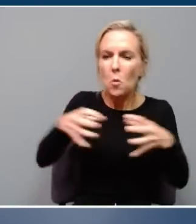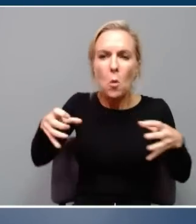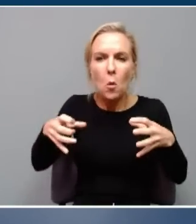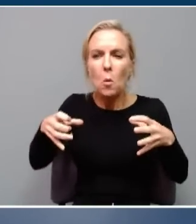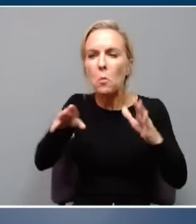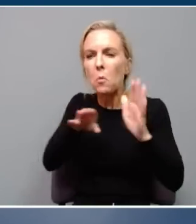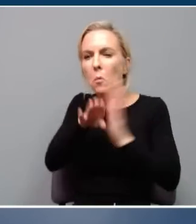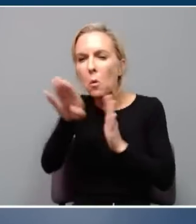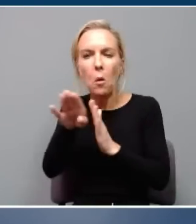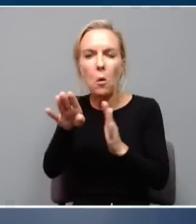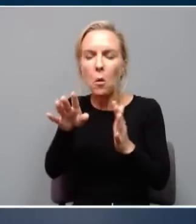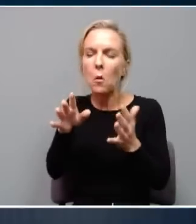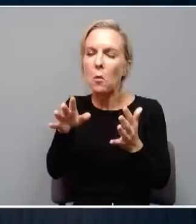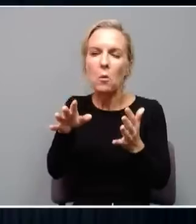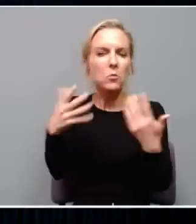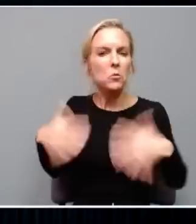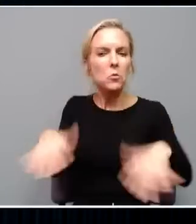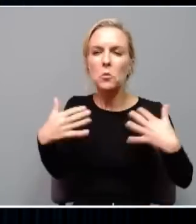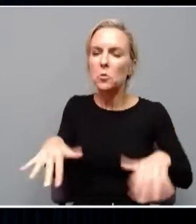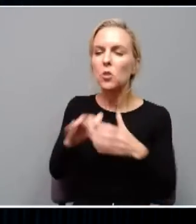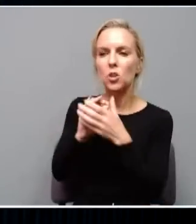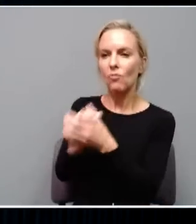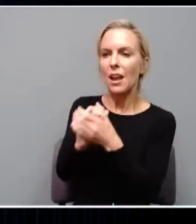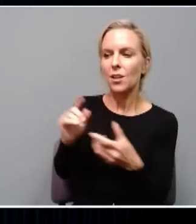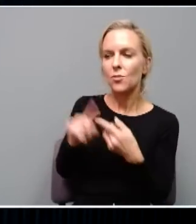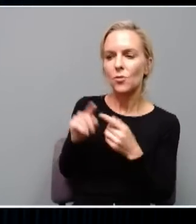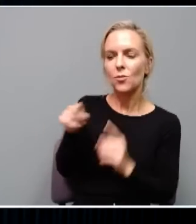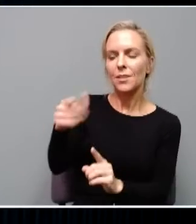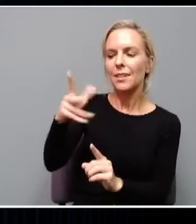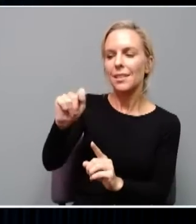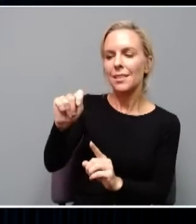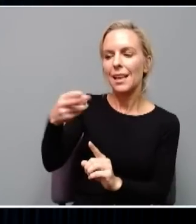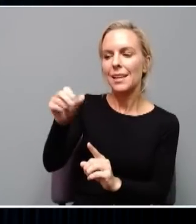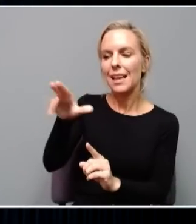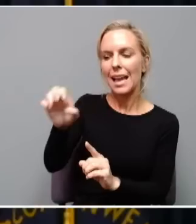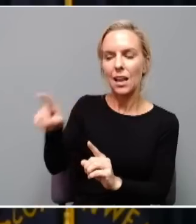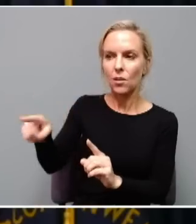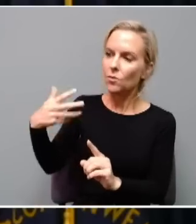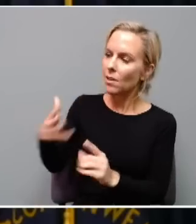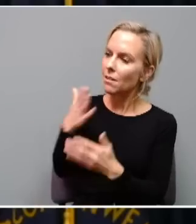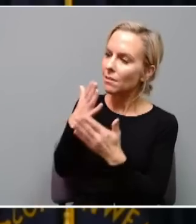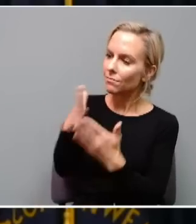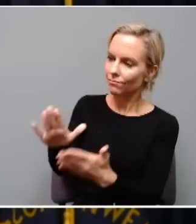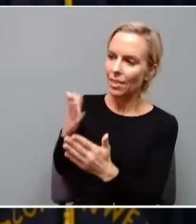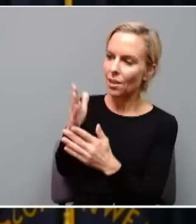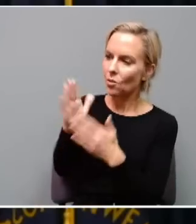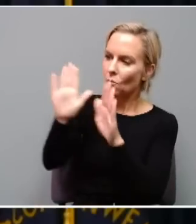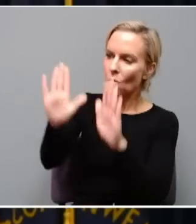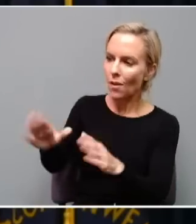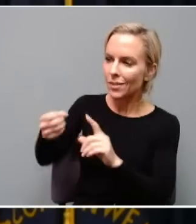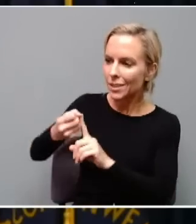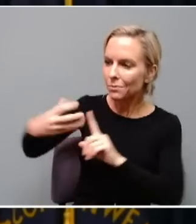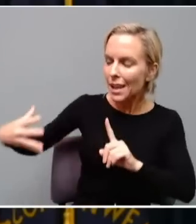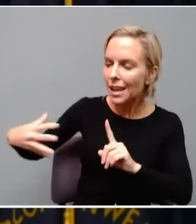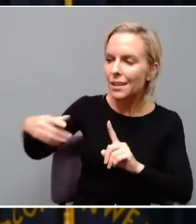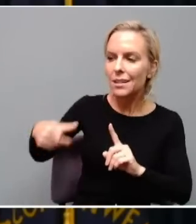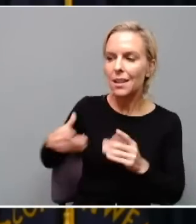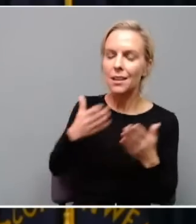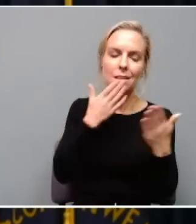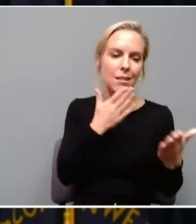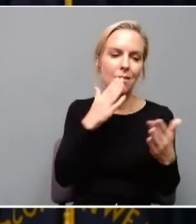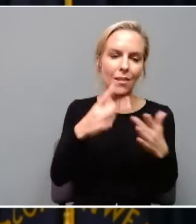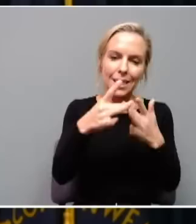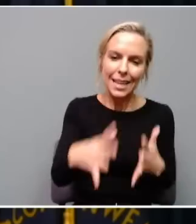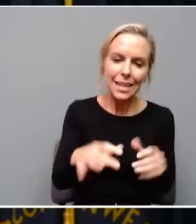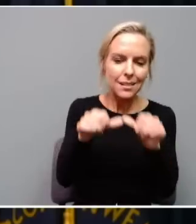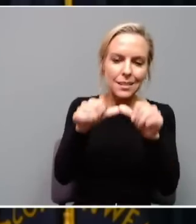So congratulations to Lighthouse on this great expansion. I want to thank the company's leaders for their continued commitment and faith